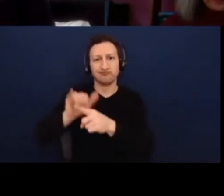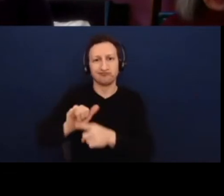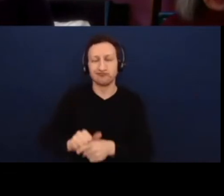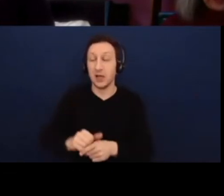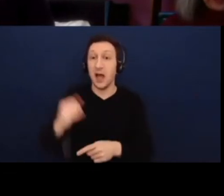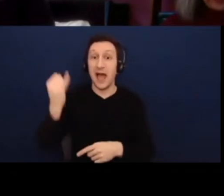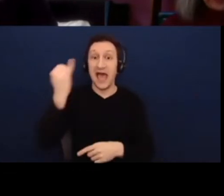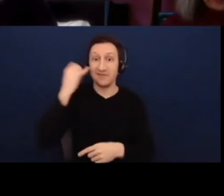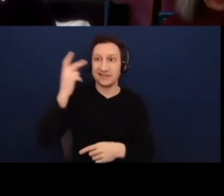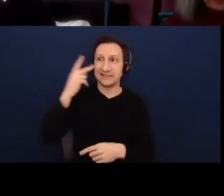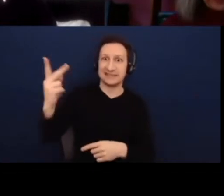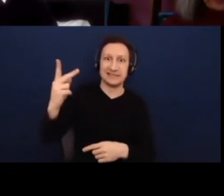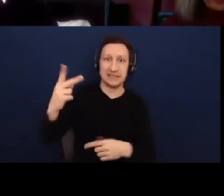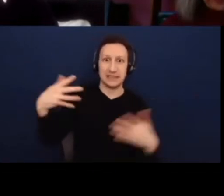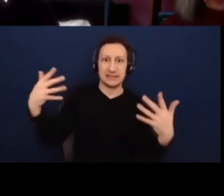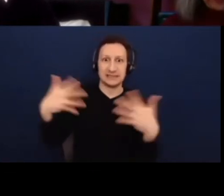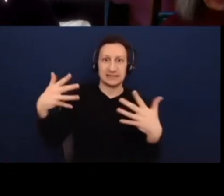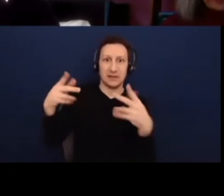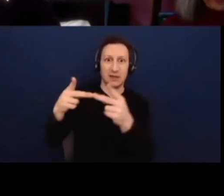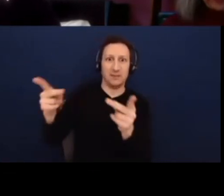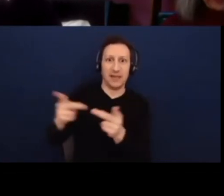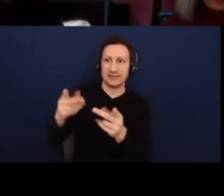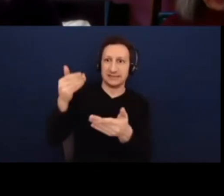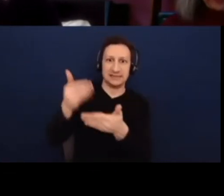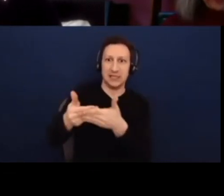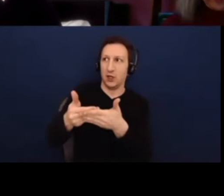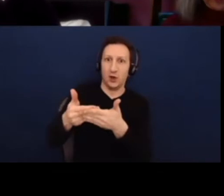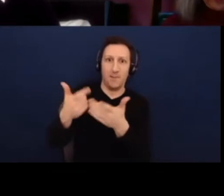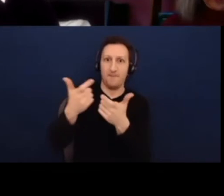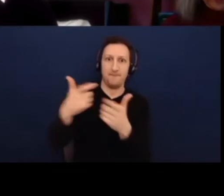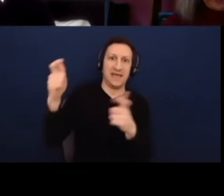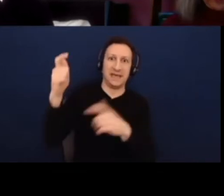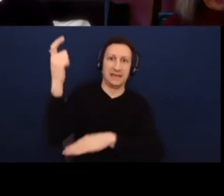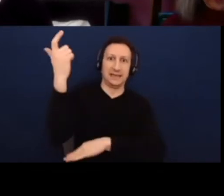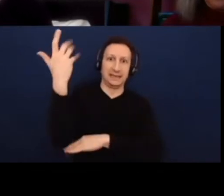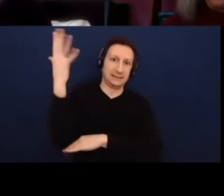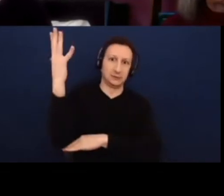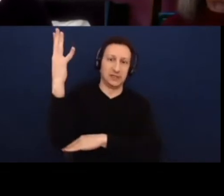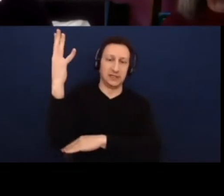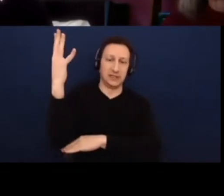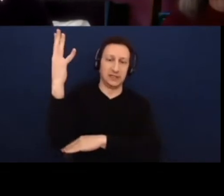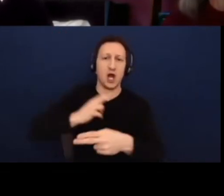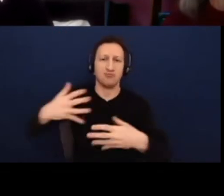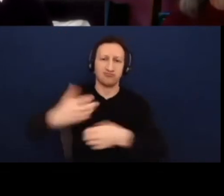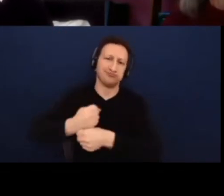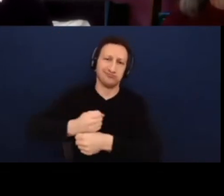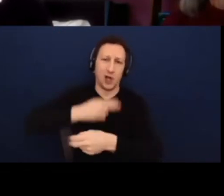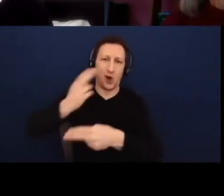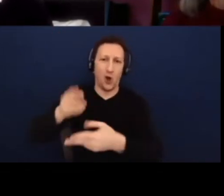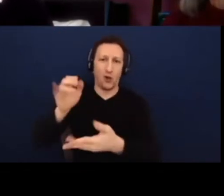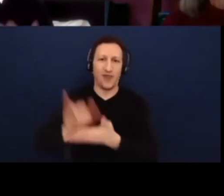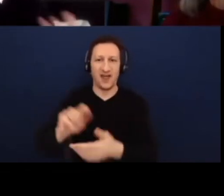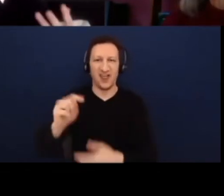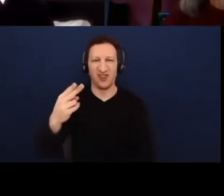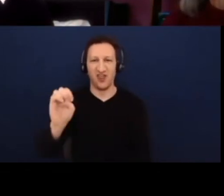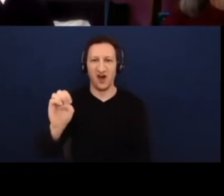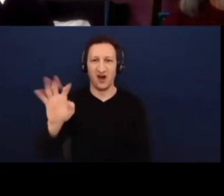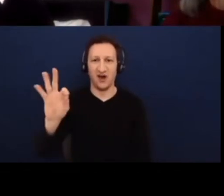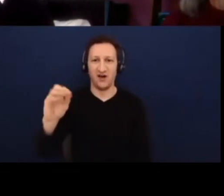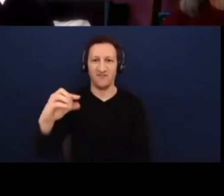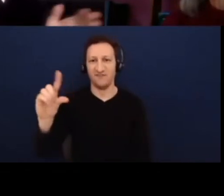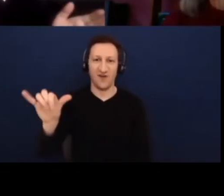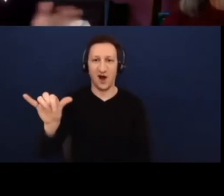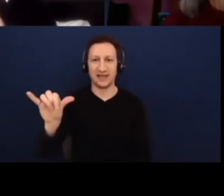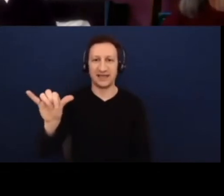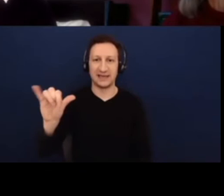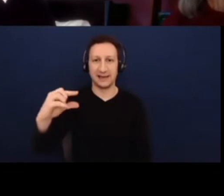the big old tree is the Foggy Glen or whatever, just to make sure that everyone's using the same terminology